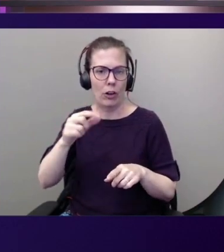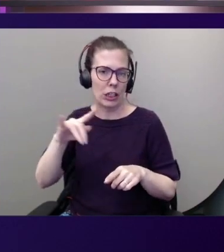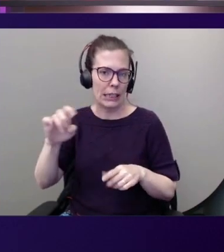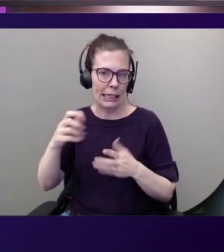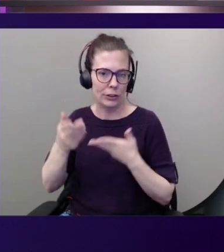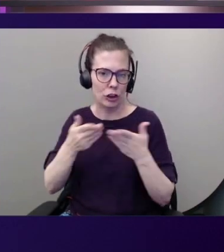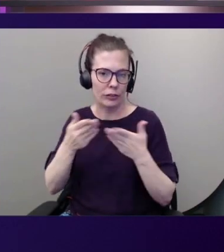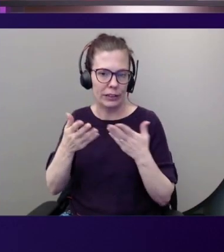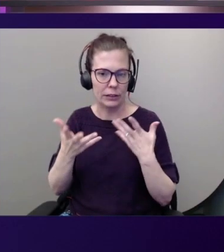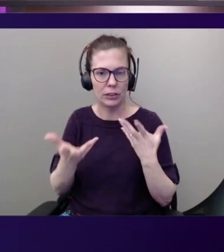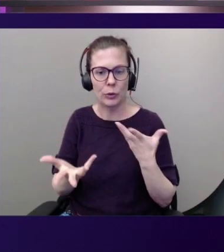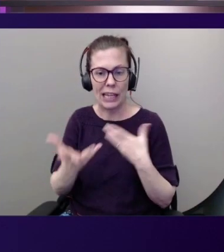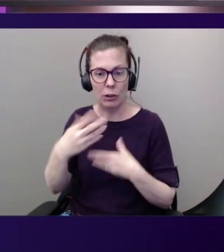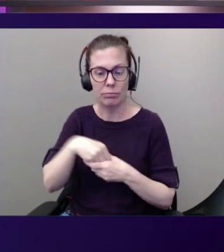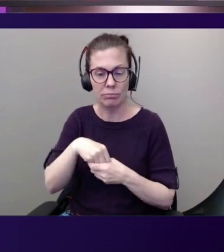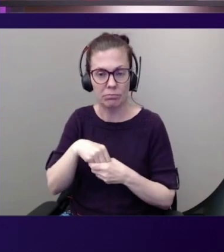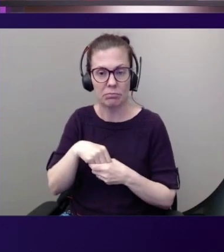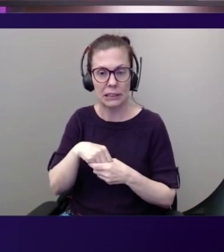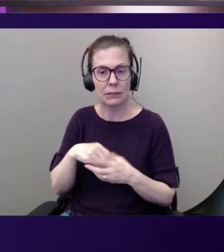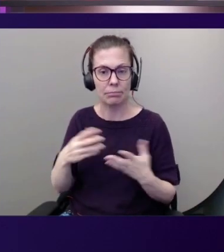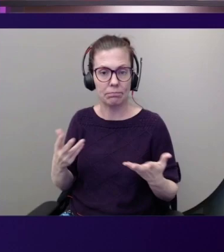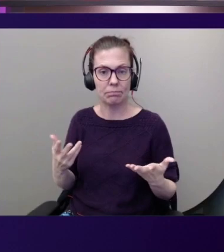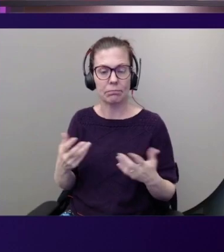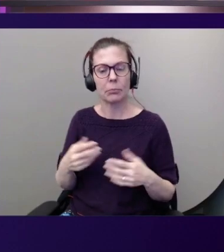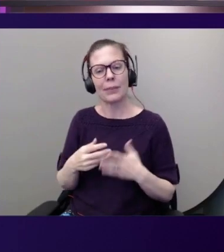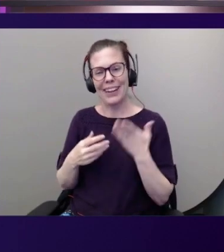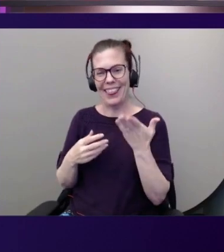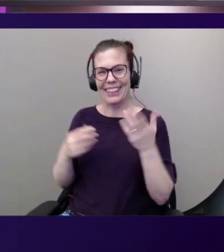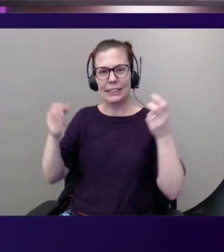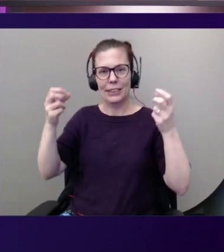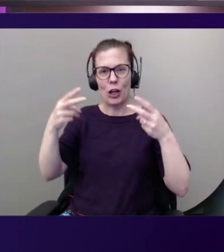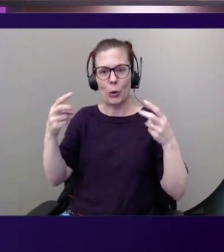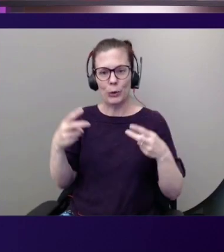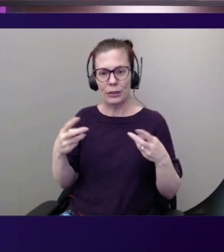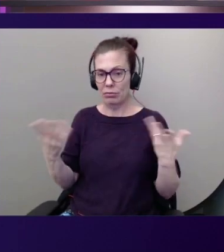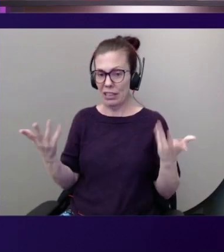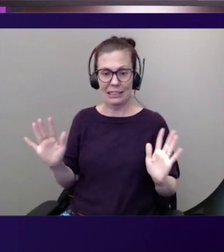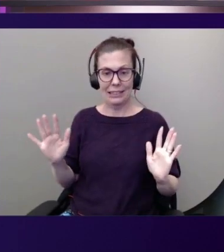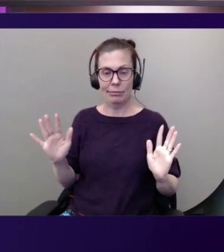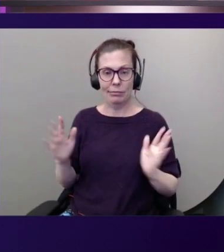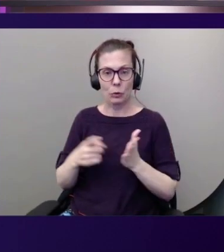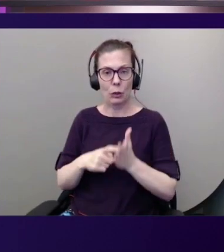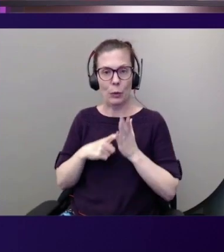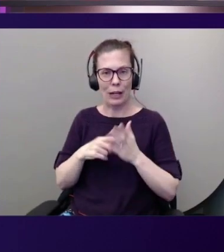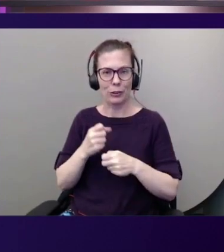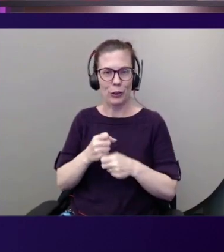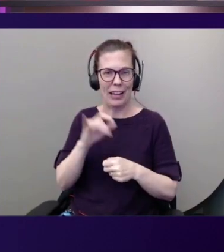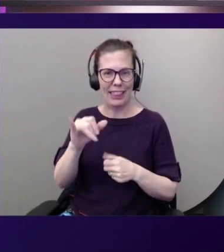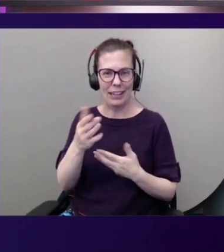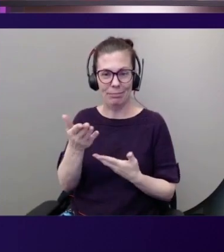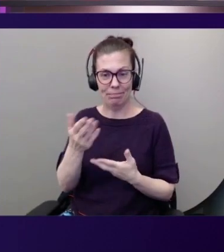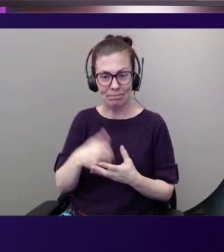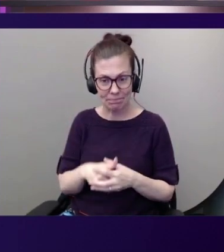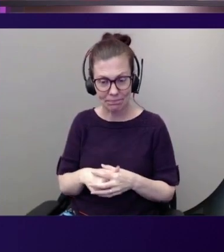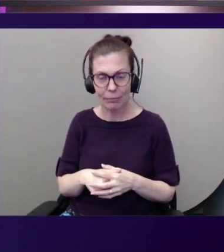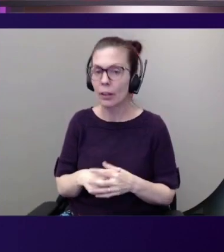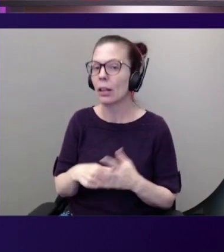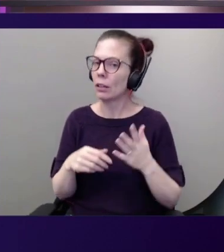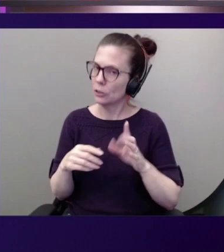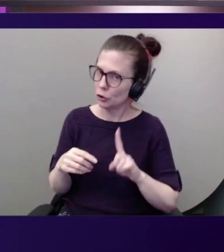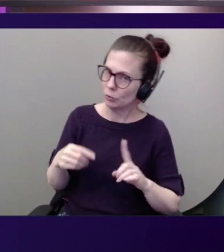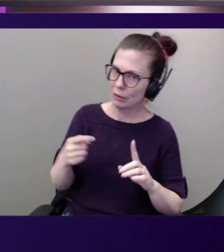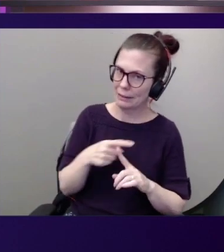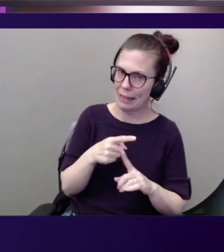in. And this is the code in its entirety that it would require to create it. As a side note, this took me